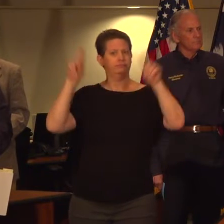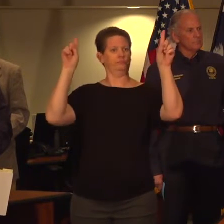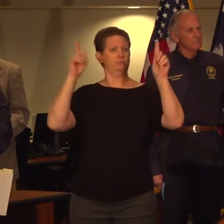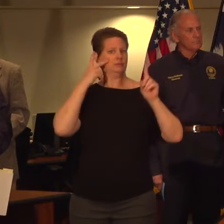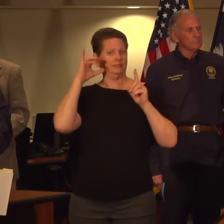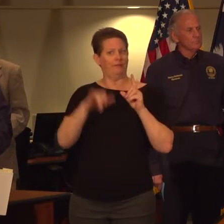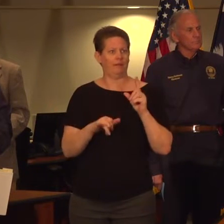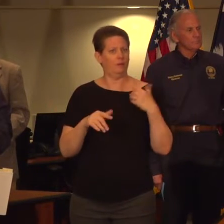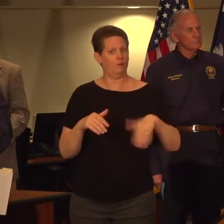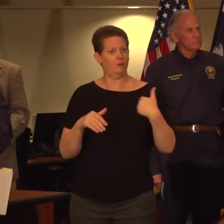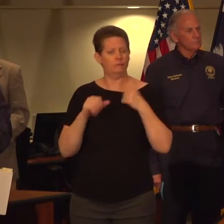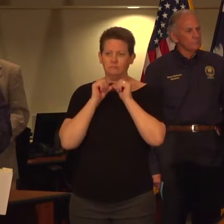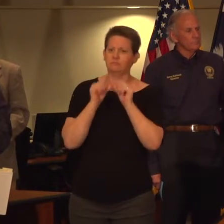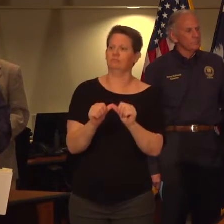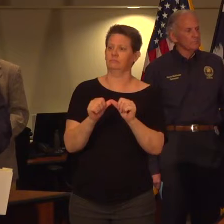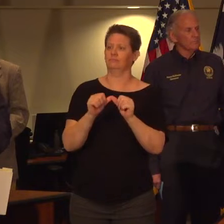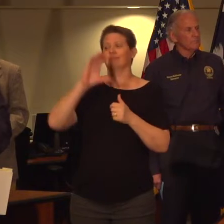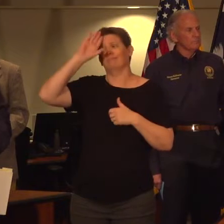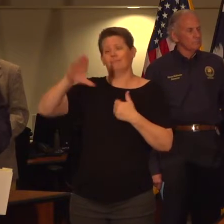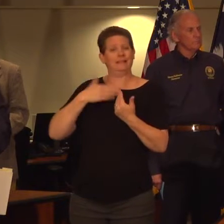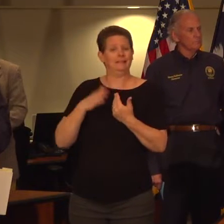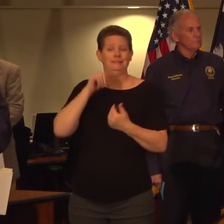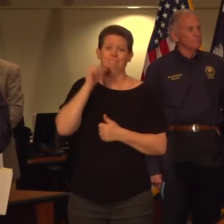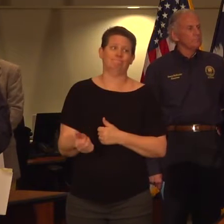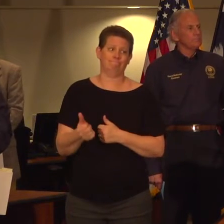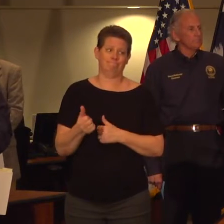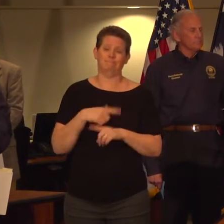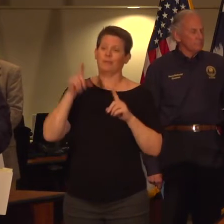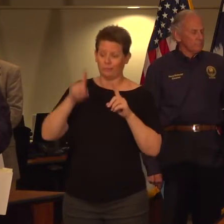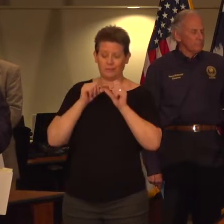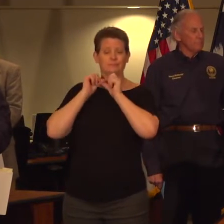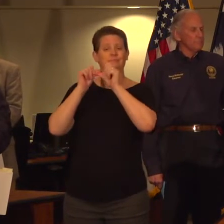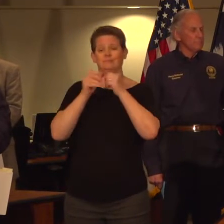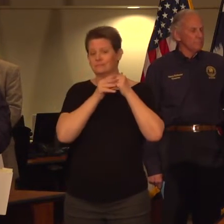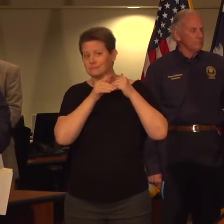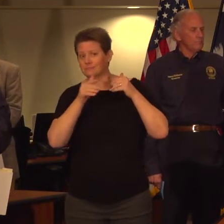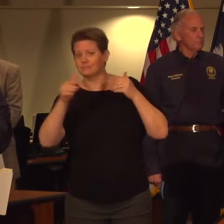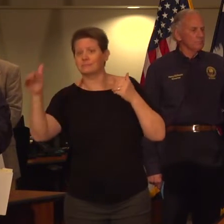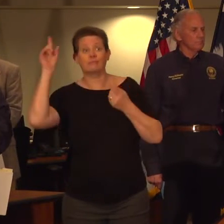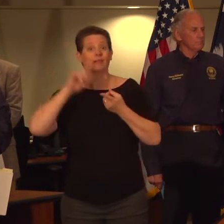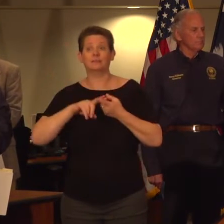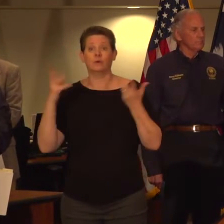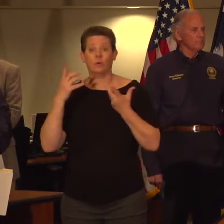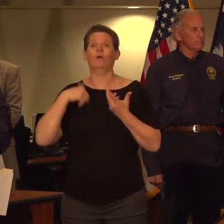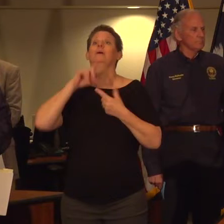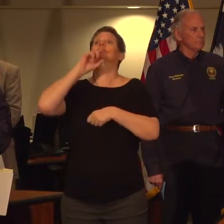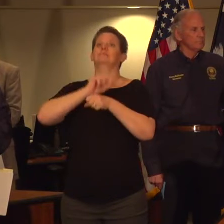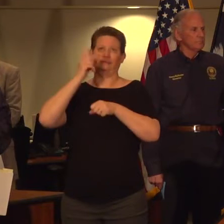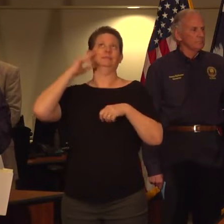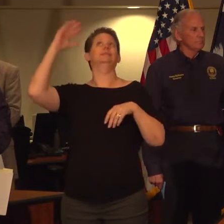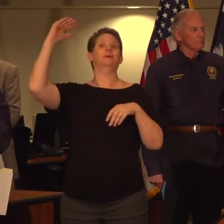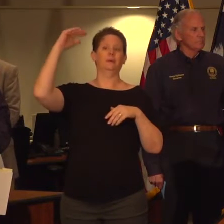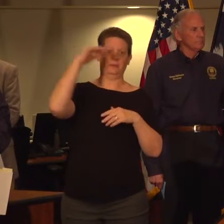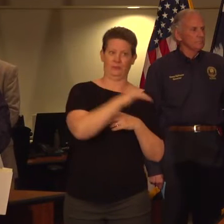easy, but it still must continue for some time into the future until we have greater assurance that we're on a downward side of the